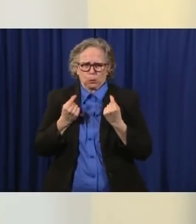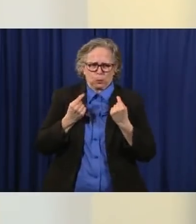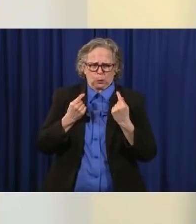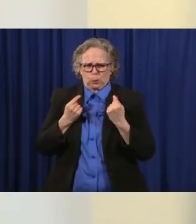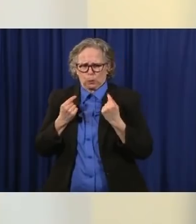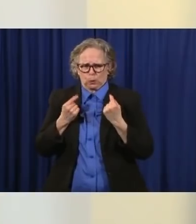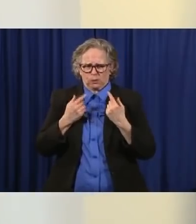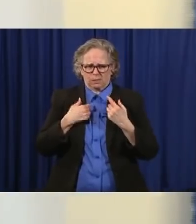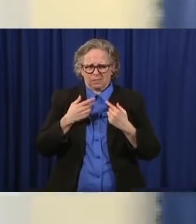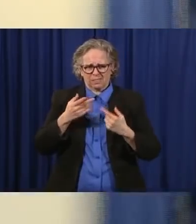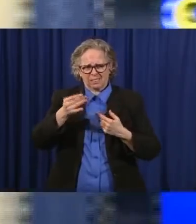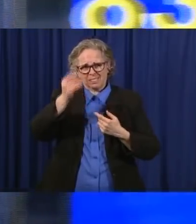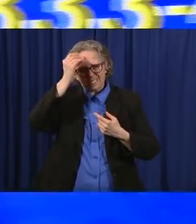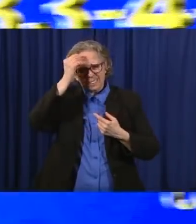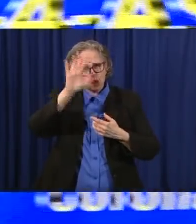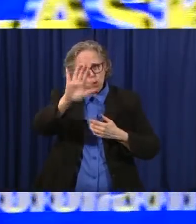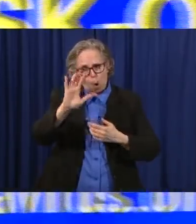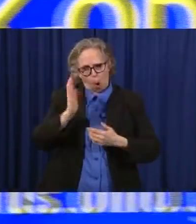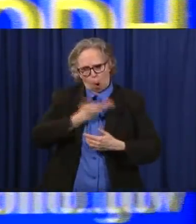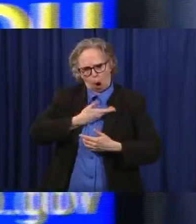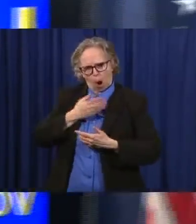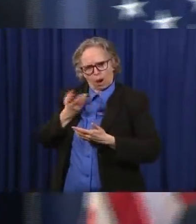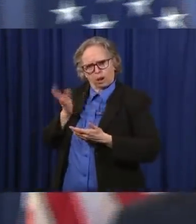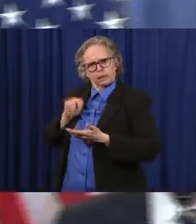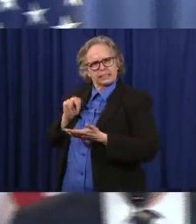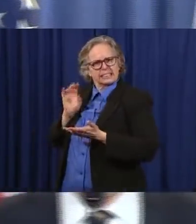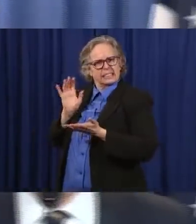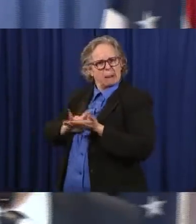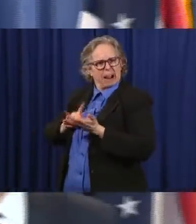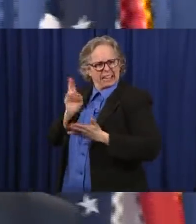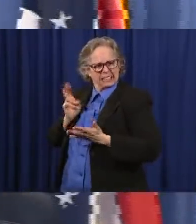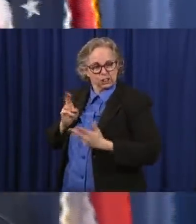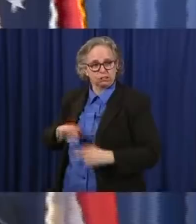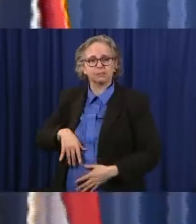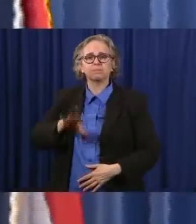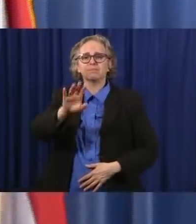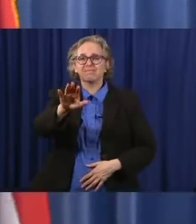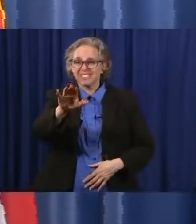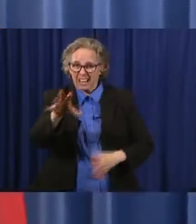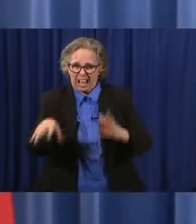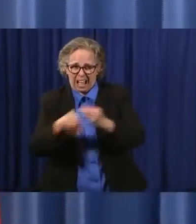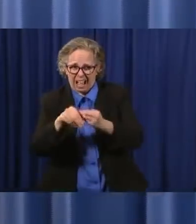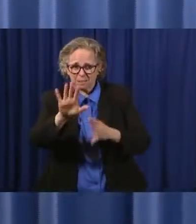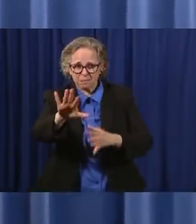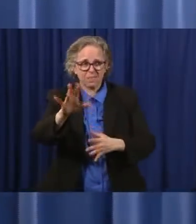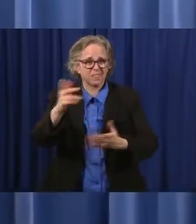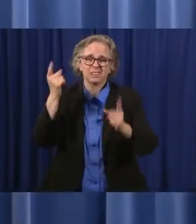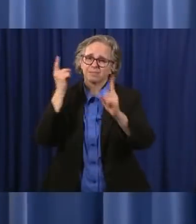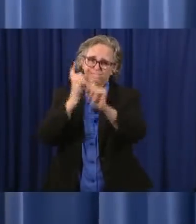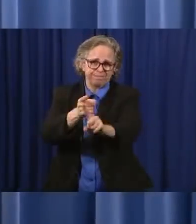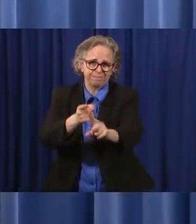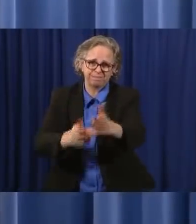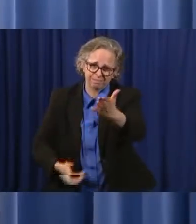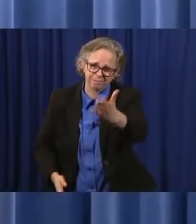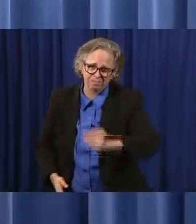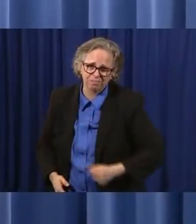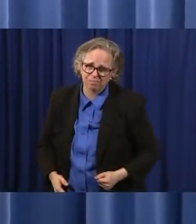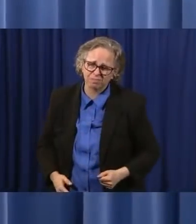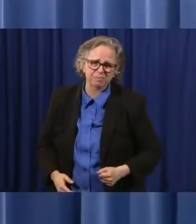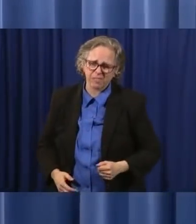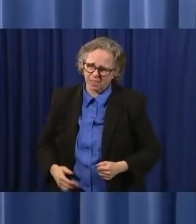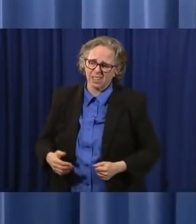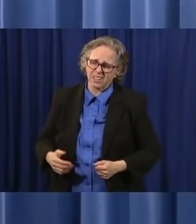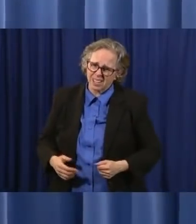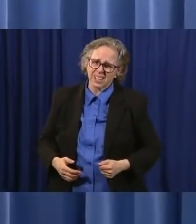well. Thank you. Jim, the bottom line, I think, is this. It is even more important